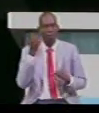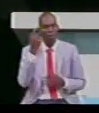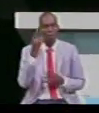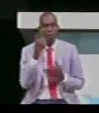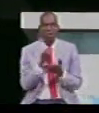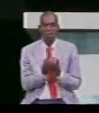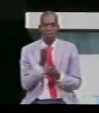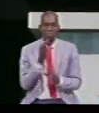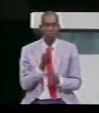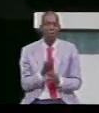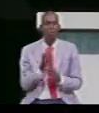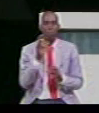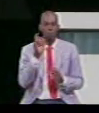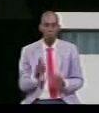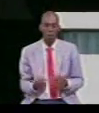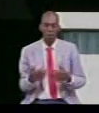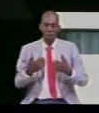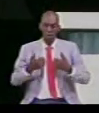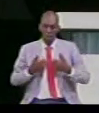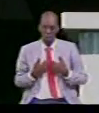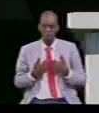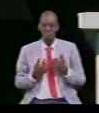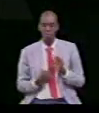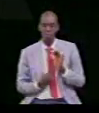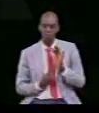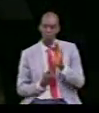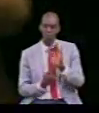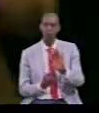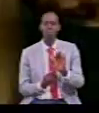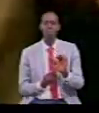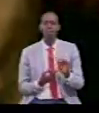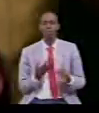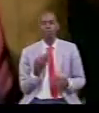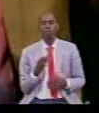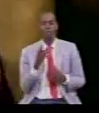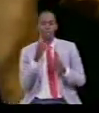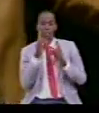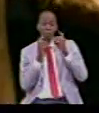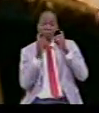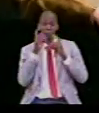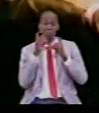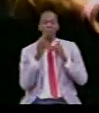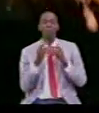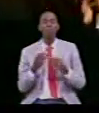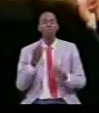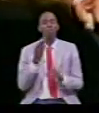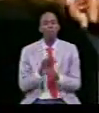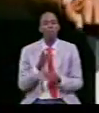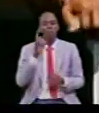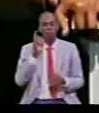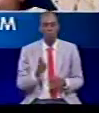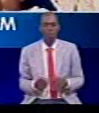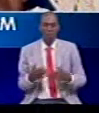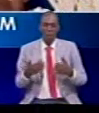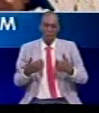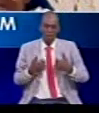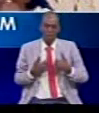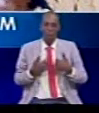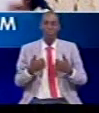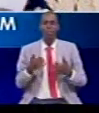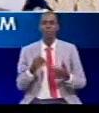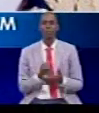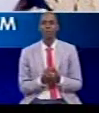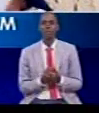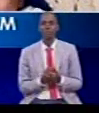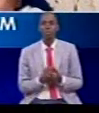must have expression, faith must have action. It says, well, thou know, O vain